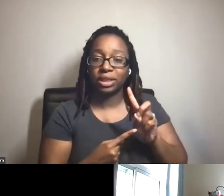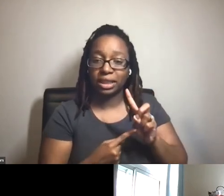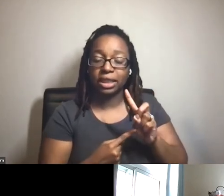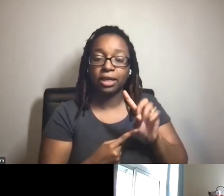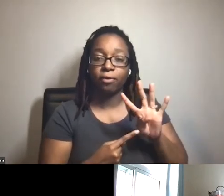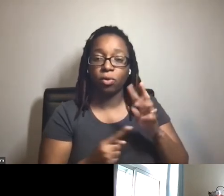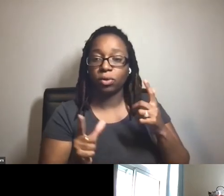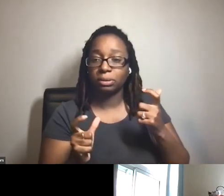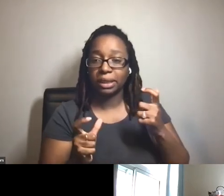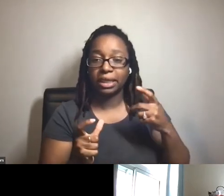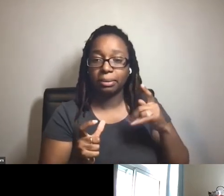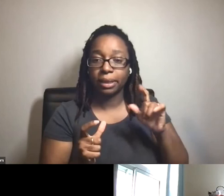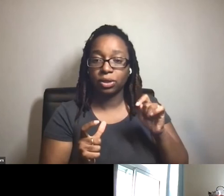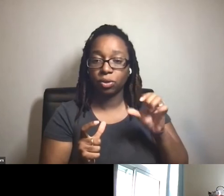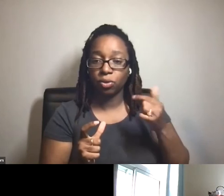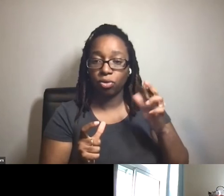pantograph